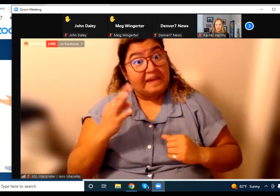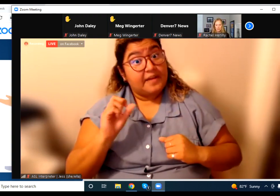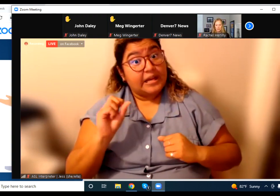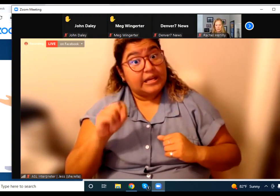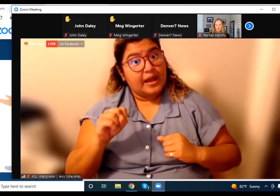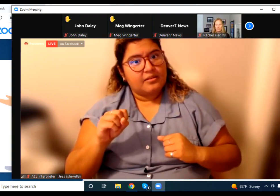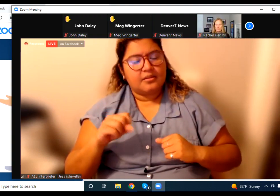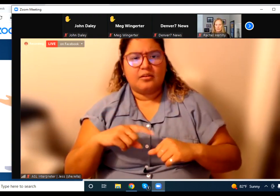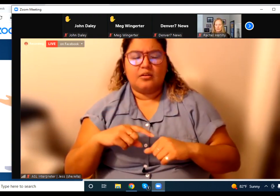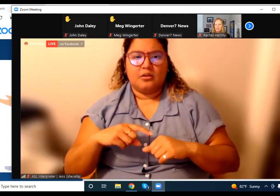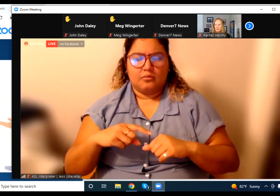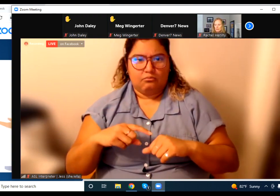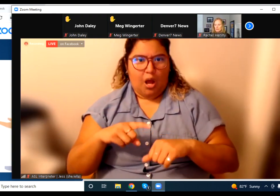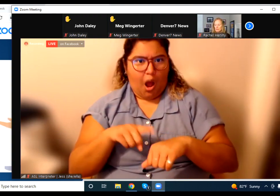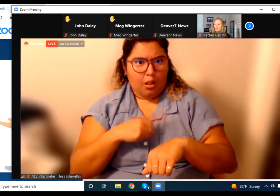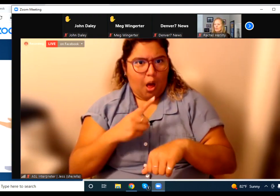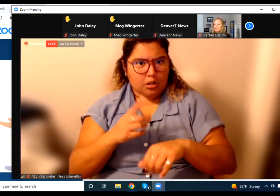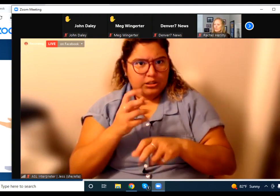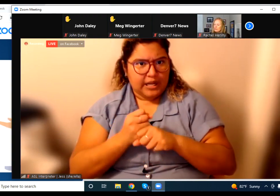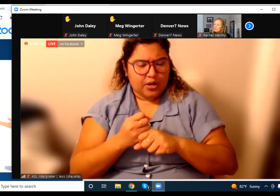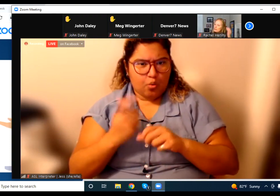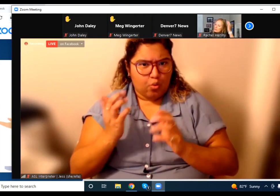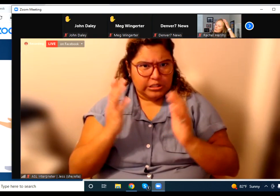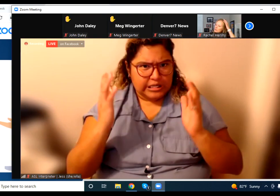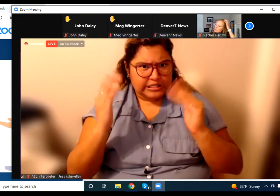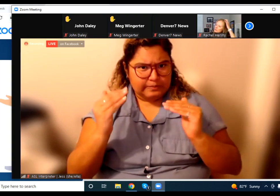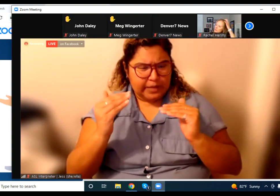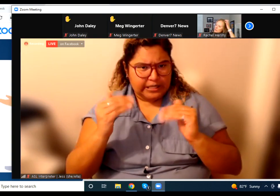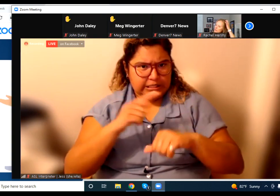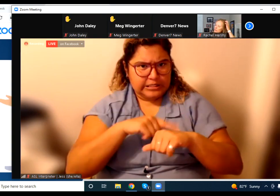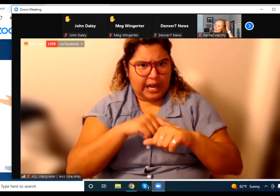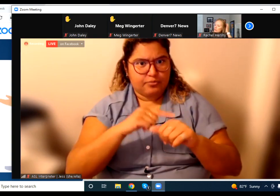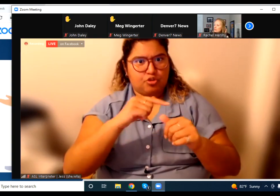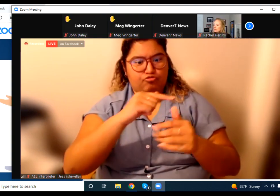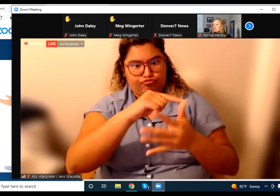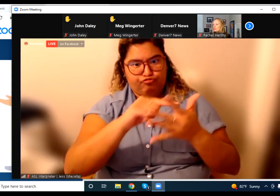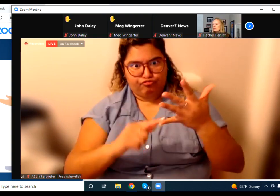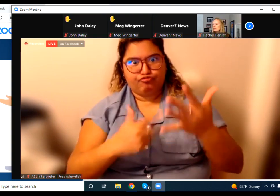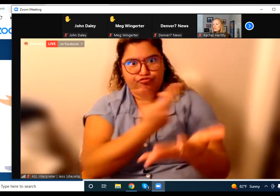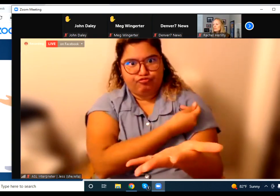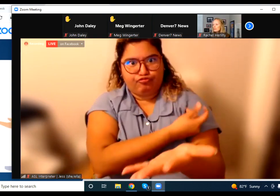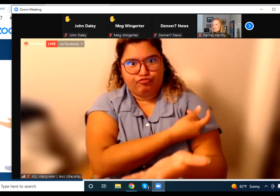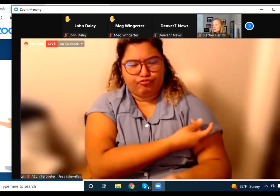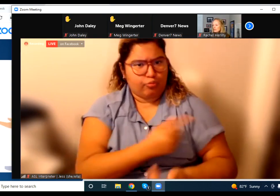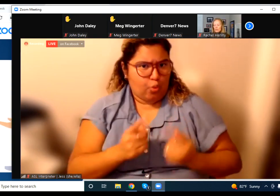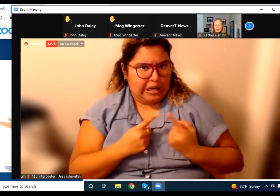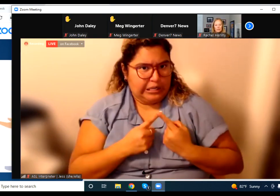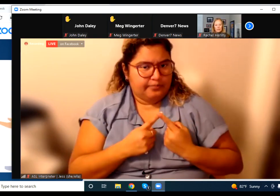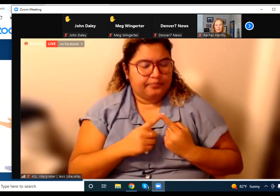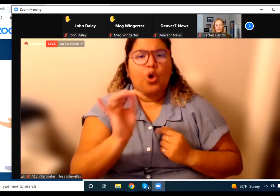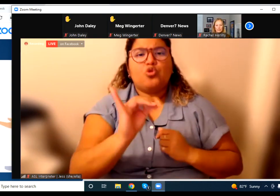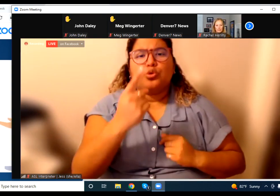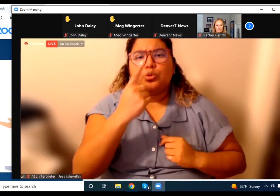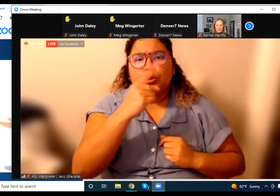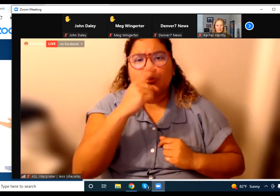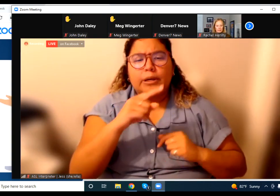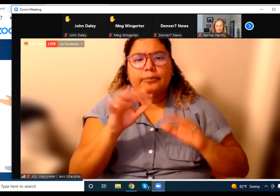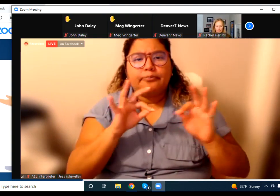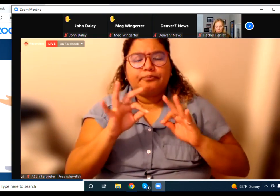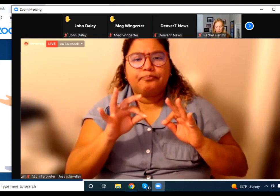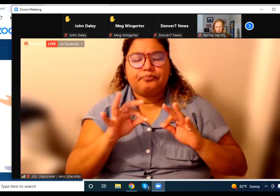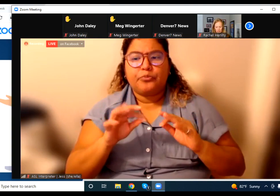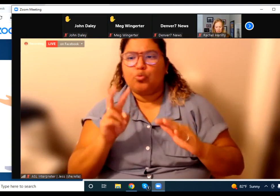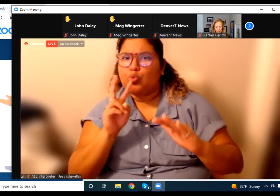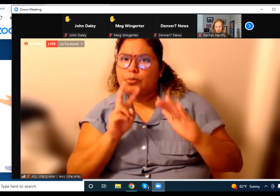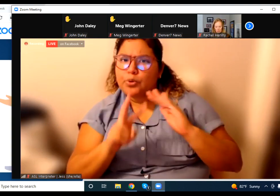is it? What's the sort of expected catch-up date? And can you talk a bit more about projections for incoming vaccine